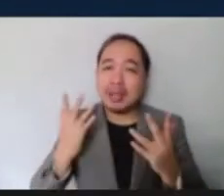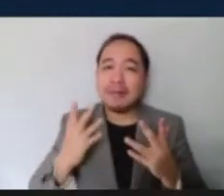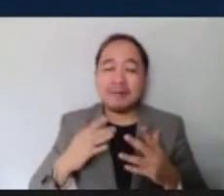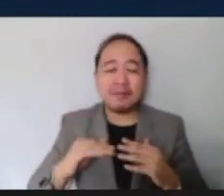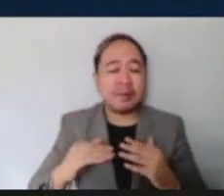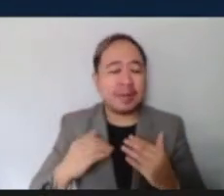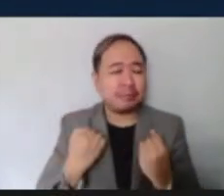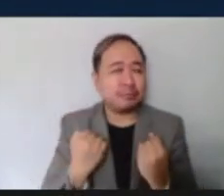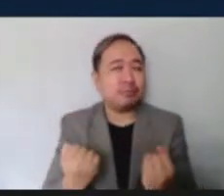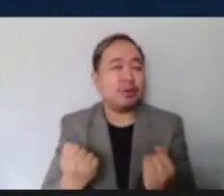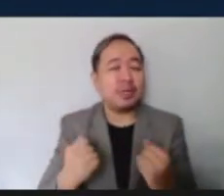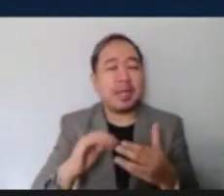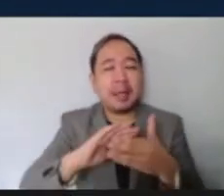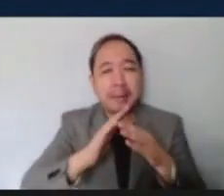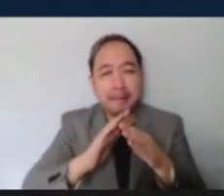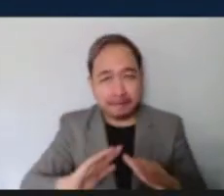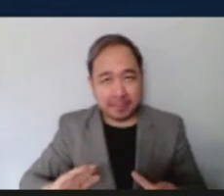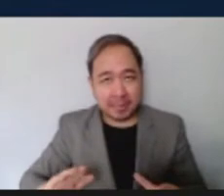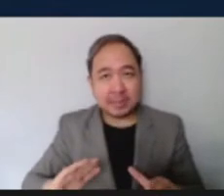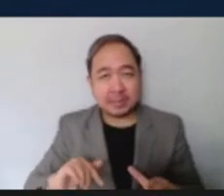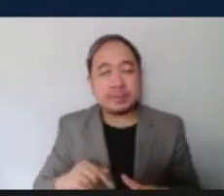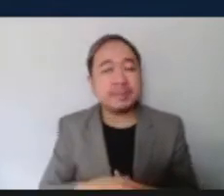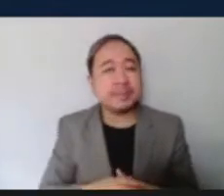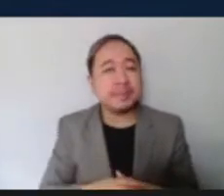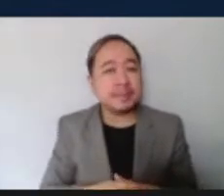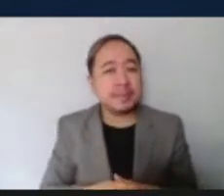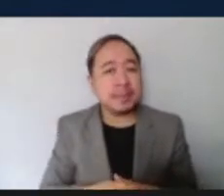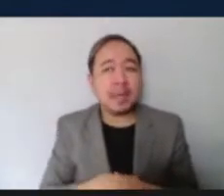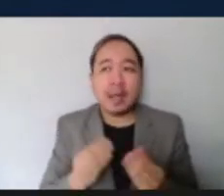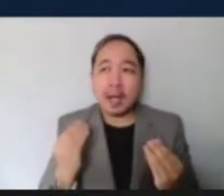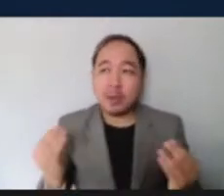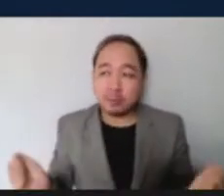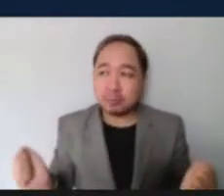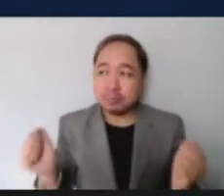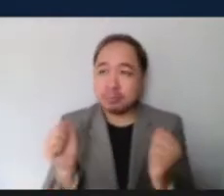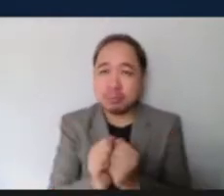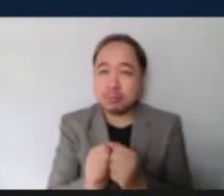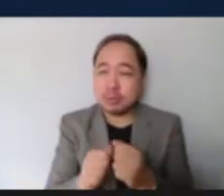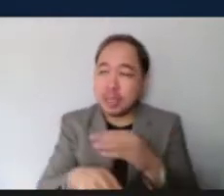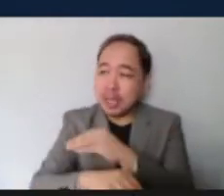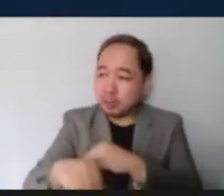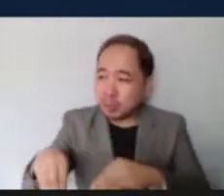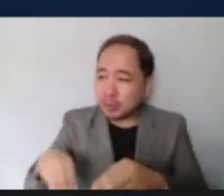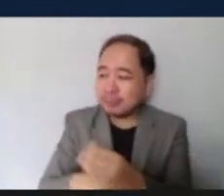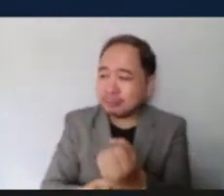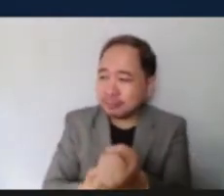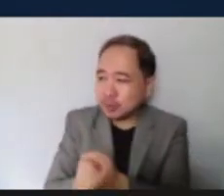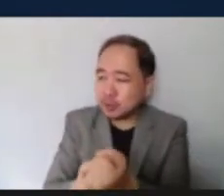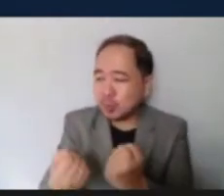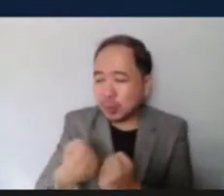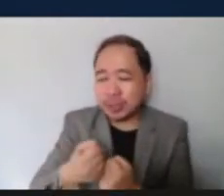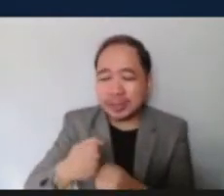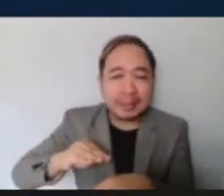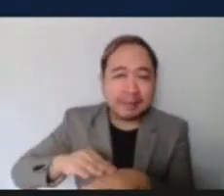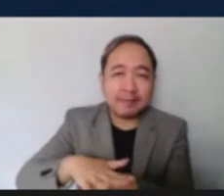as the charter States this can only be achieved through co-developing reciprocity and joint ownership of positive change co-building